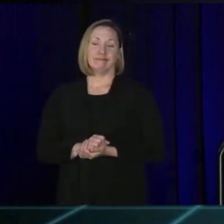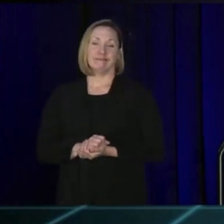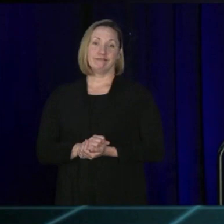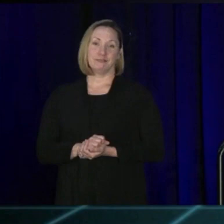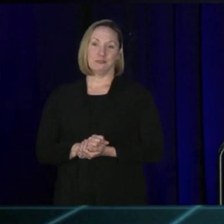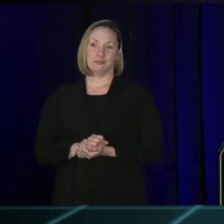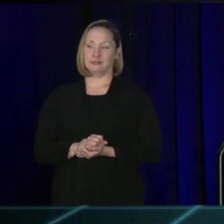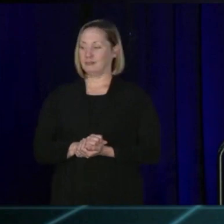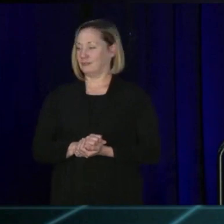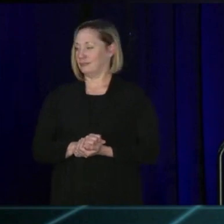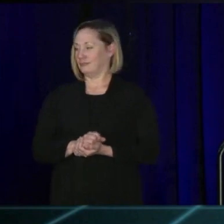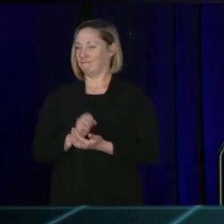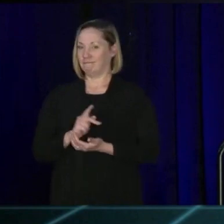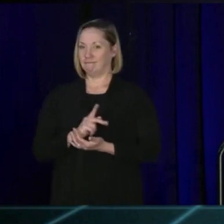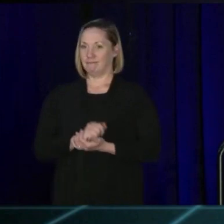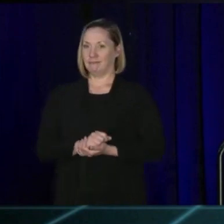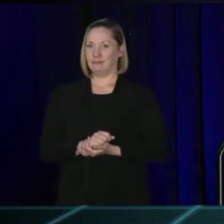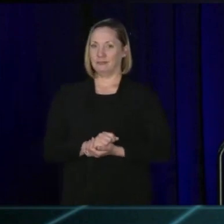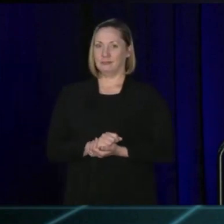Okay.